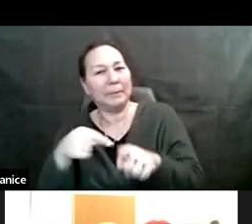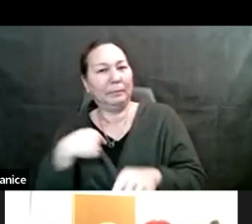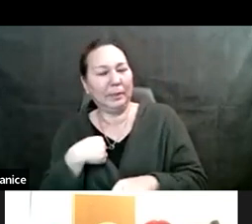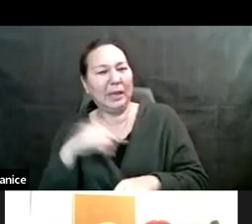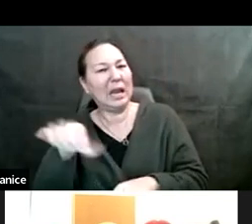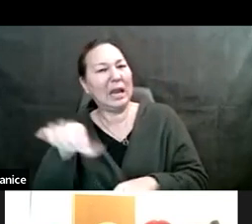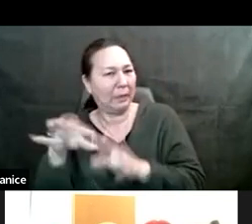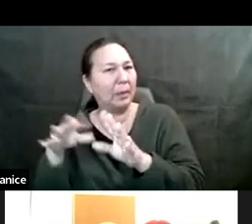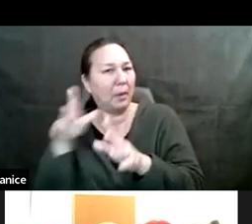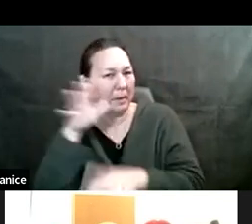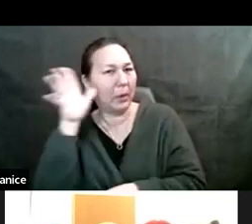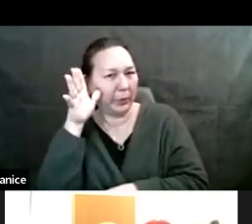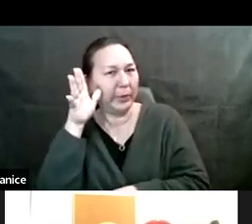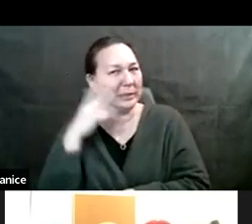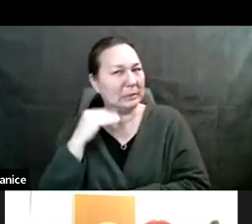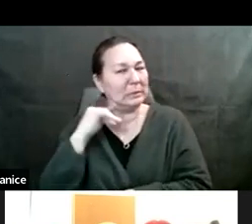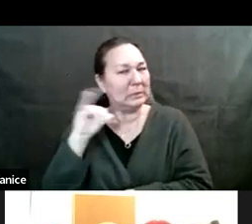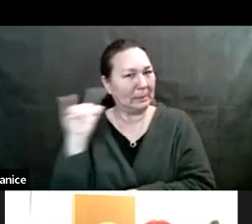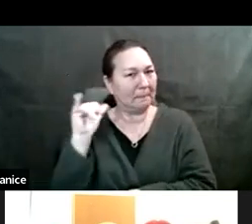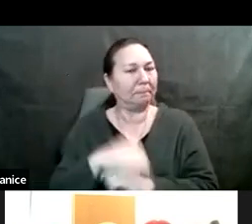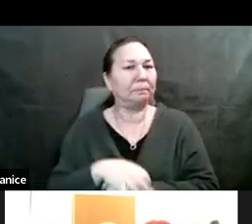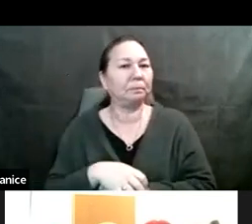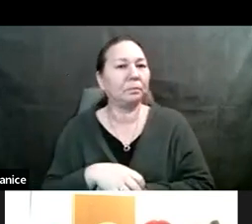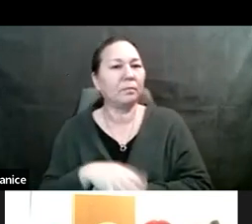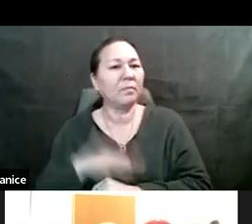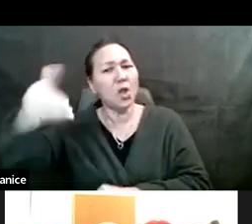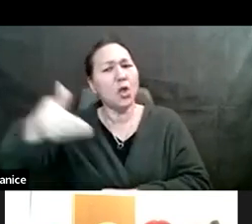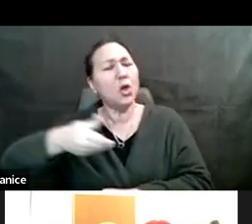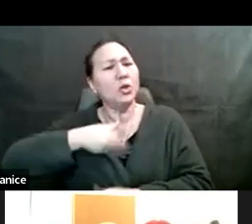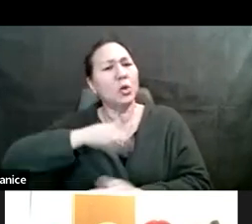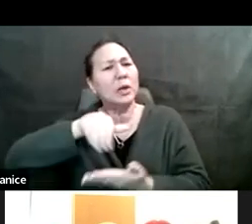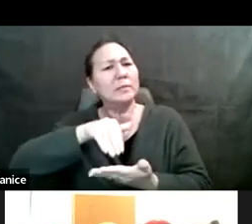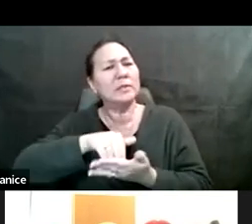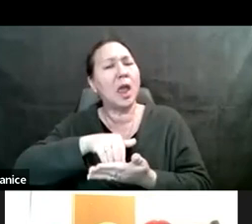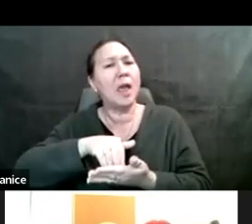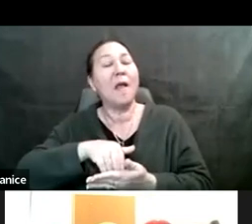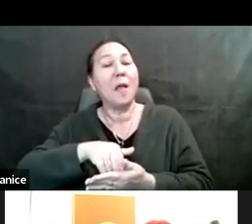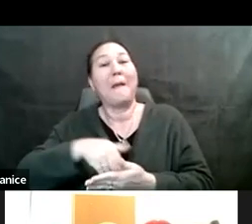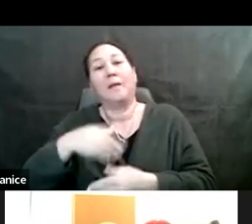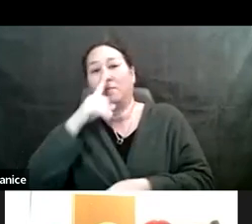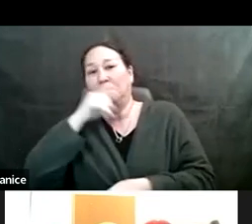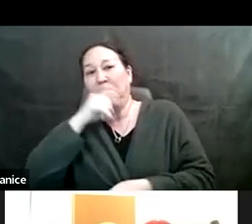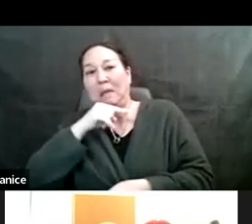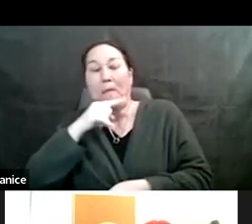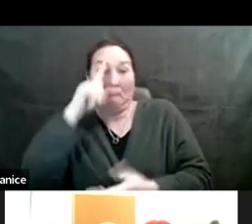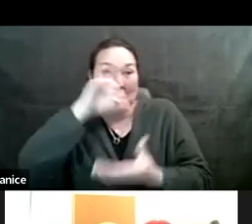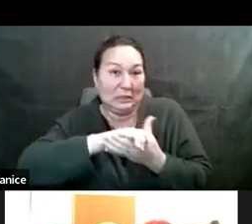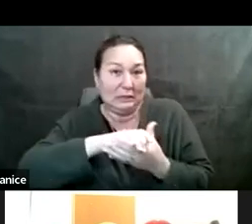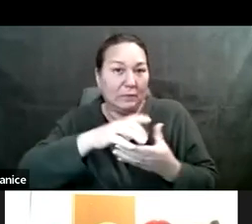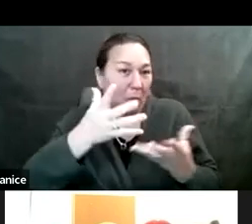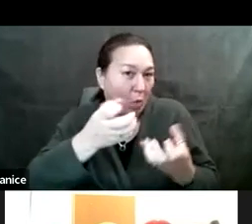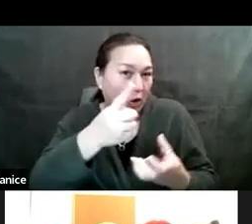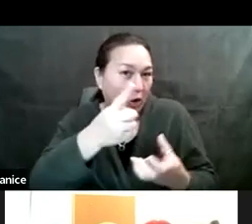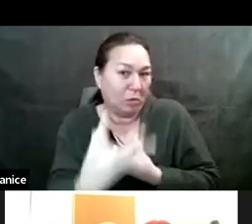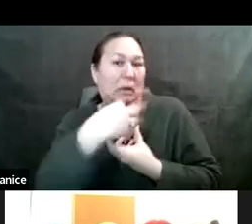uh the Welcome Center should be a place that make you feel like they want you to be part of it not just come to you